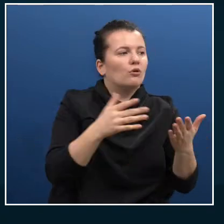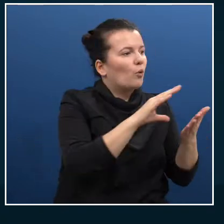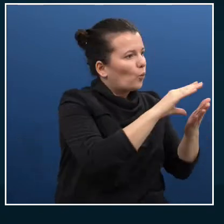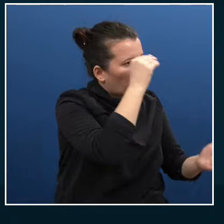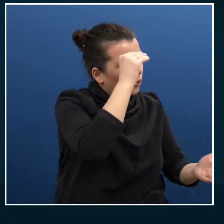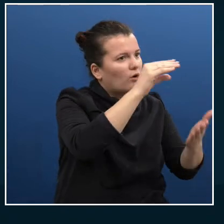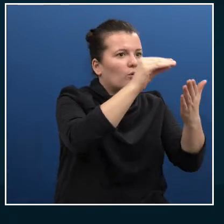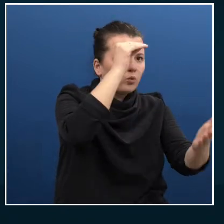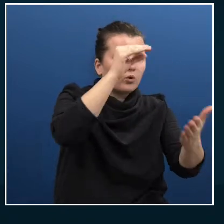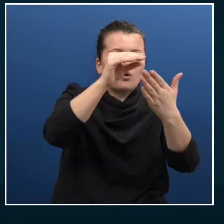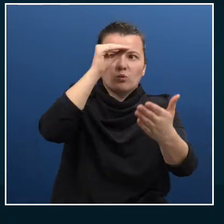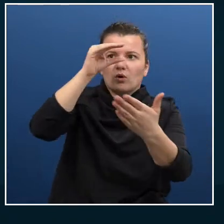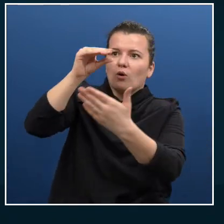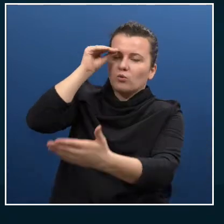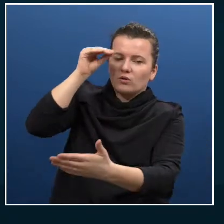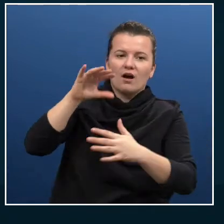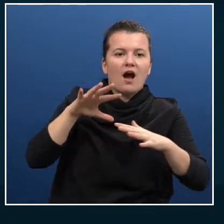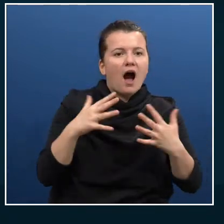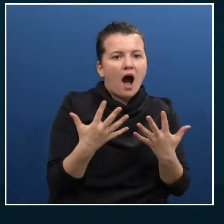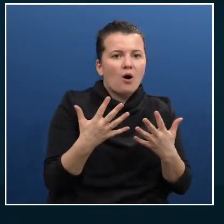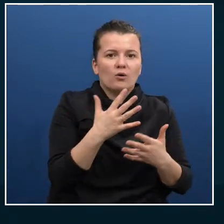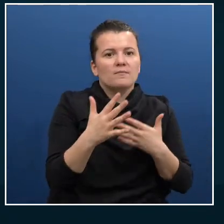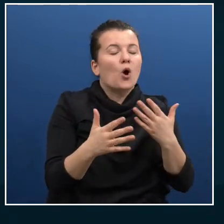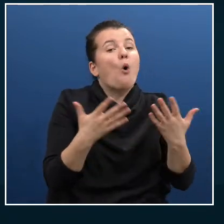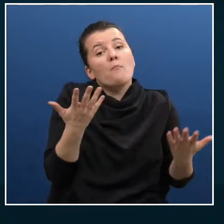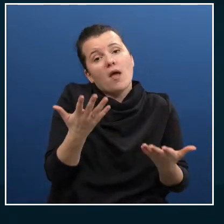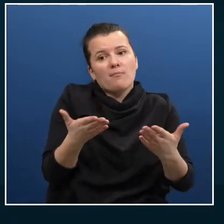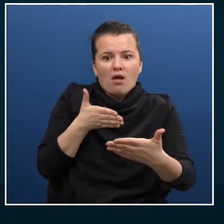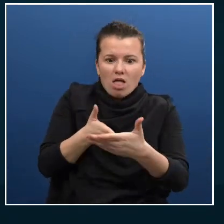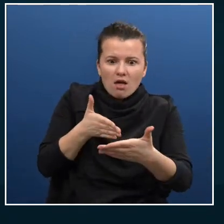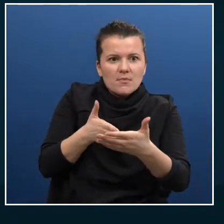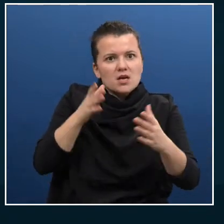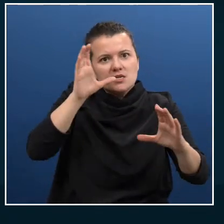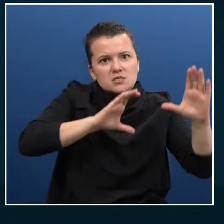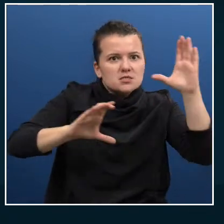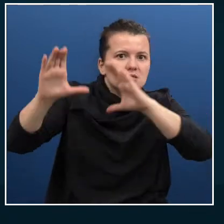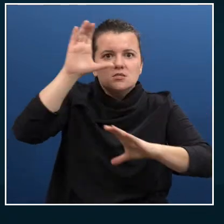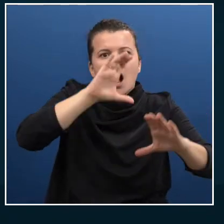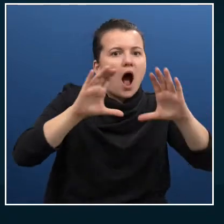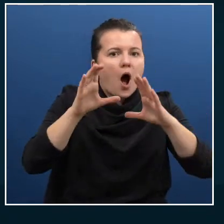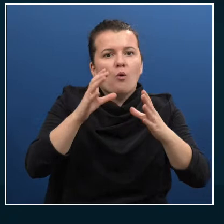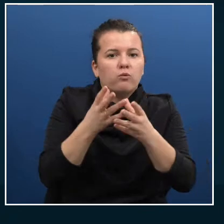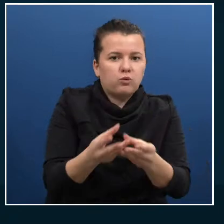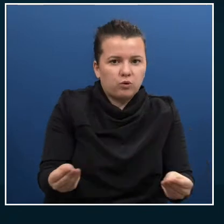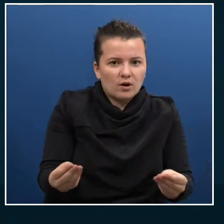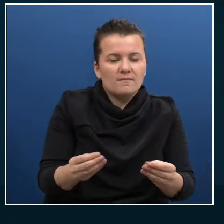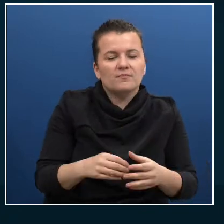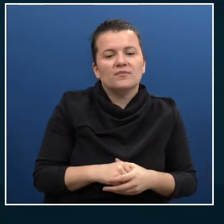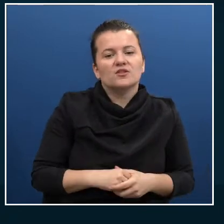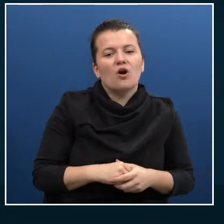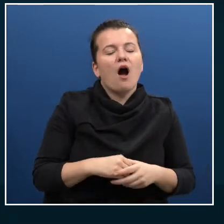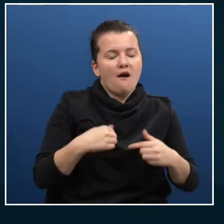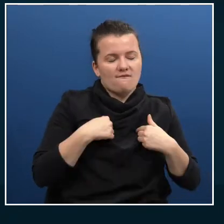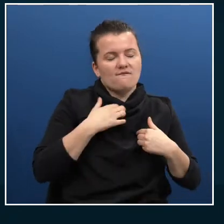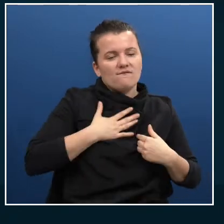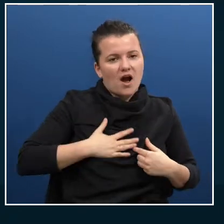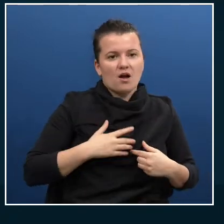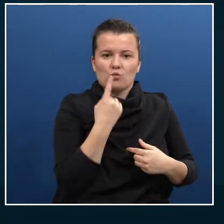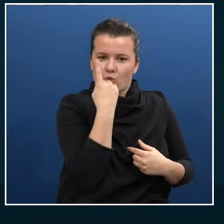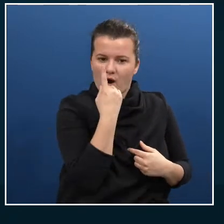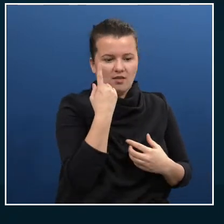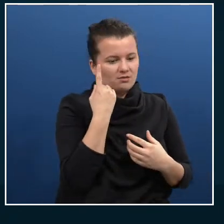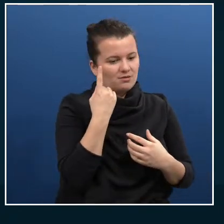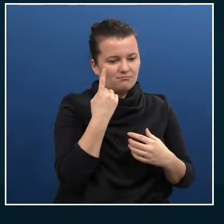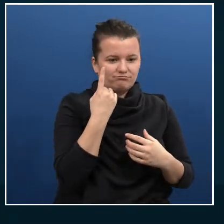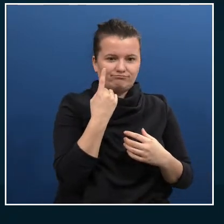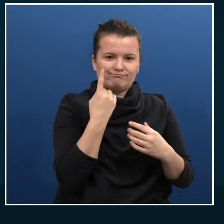the puzzle, how to solve it. So I'm busy with it, but that costs many time,